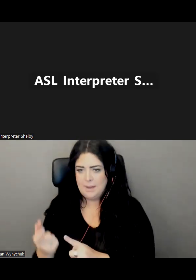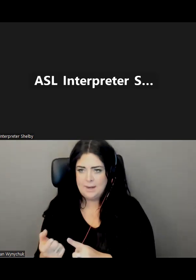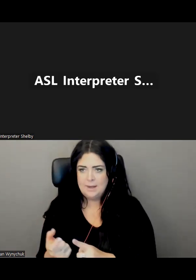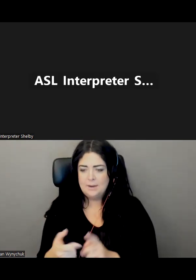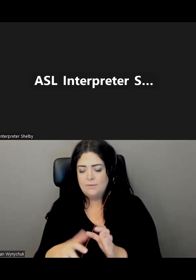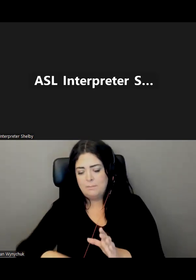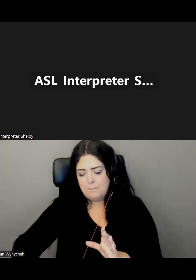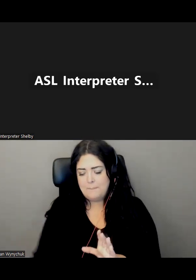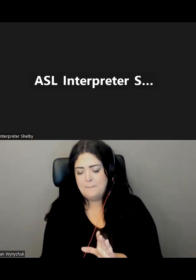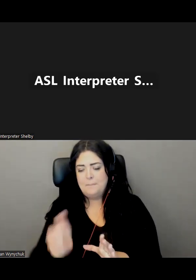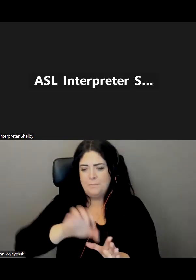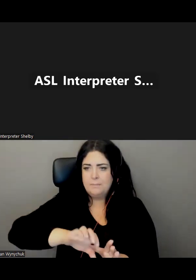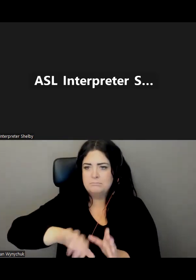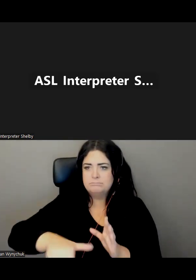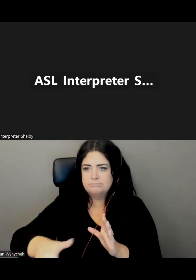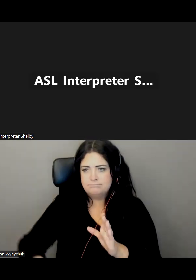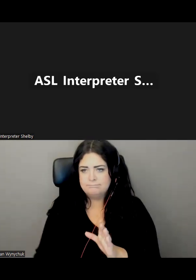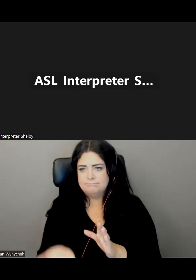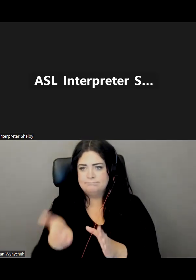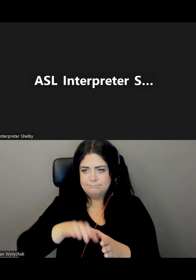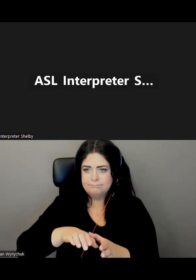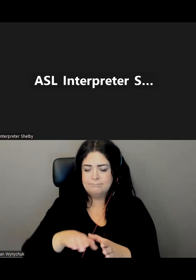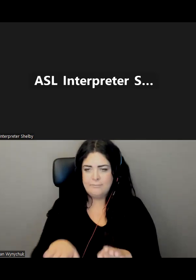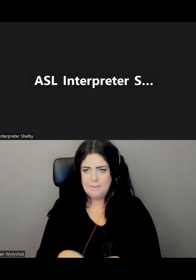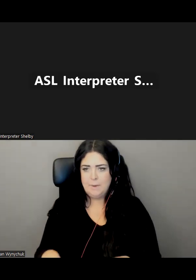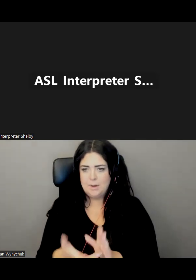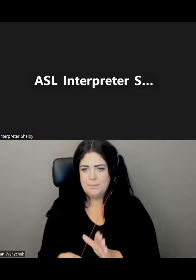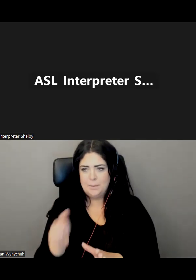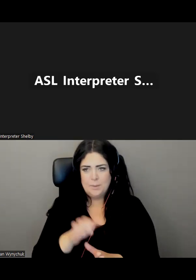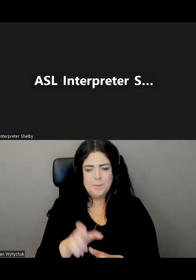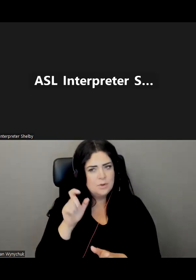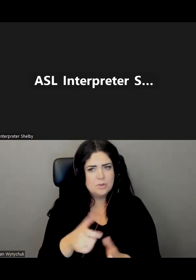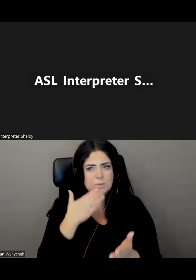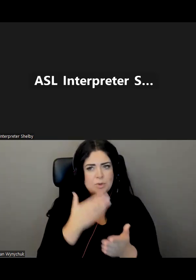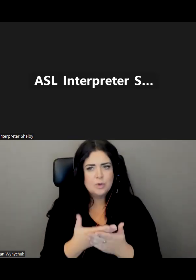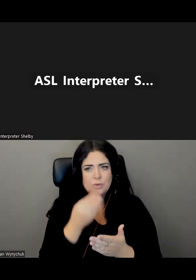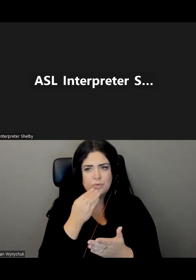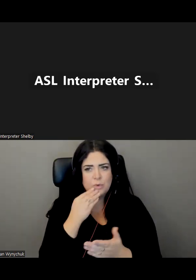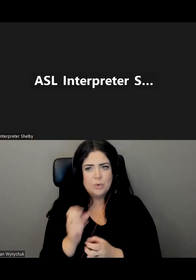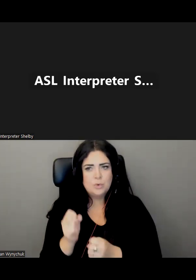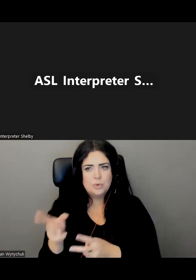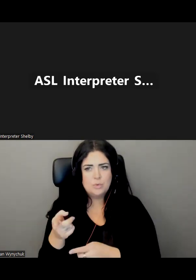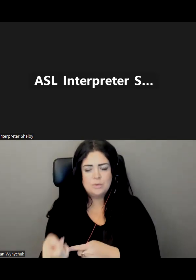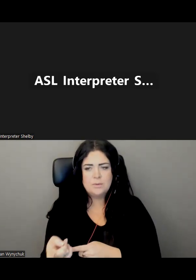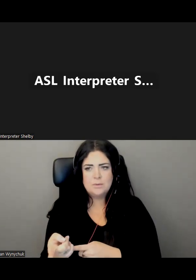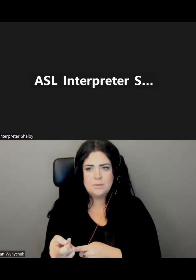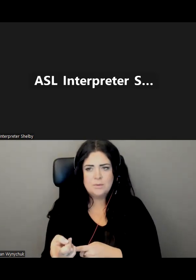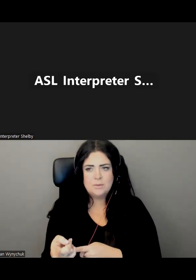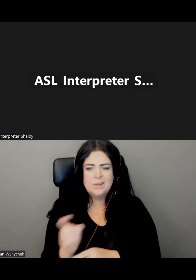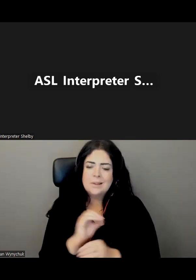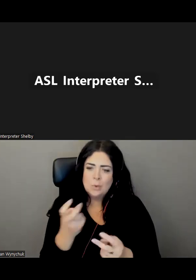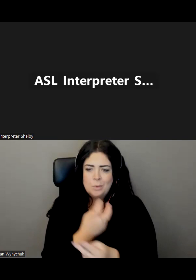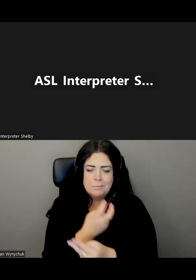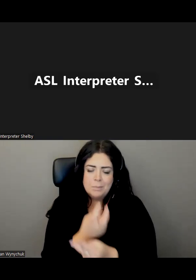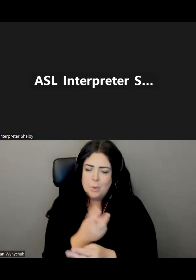from first. But otherwise, you should be good with everything else. The only thing I would avoid, obviously, you can't put like bones or